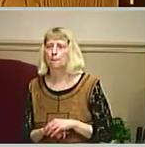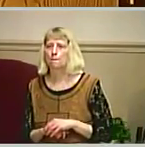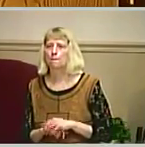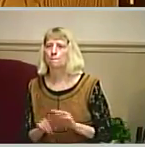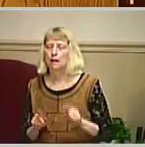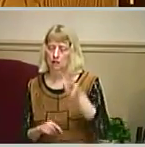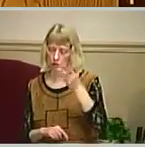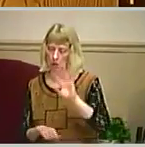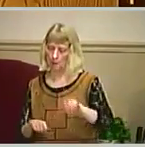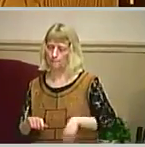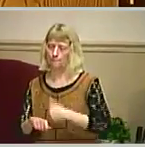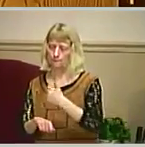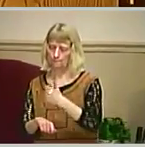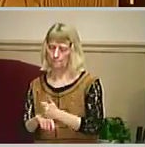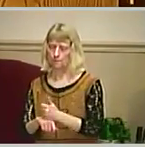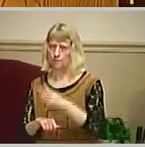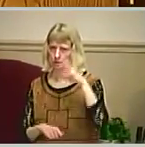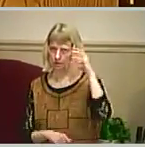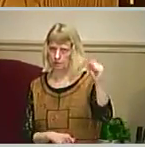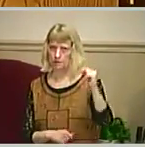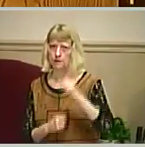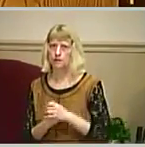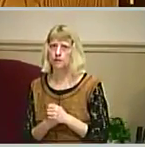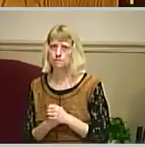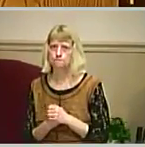But it's God who put that person into office.